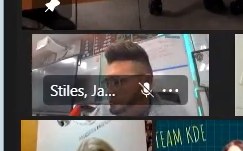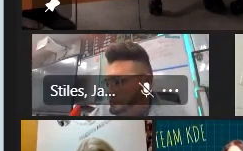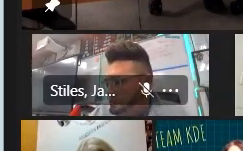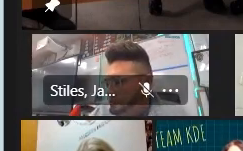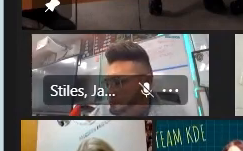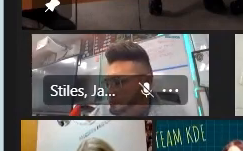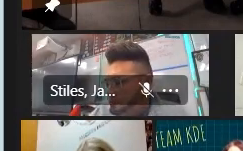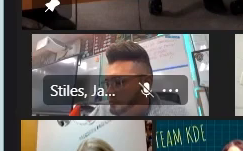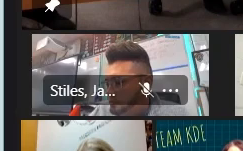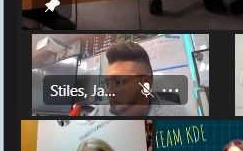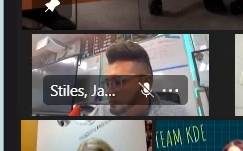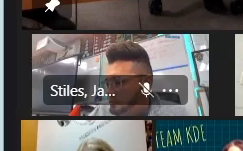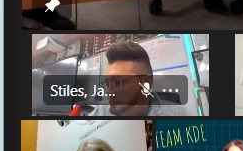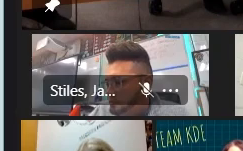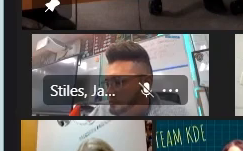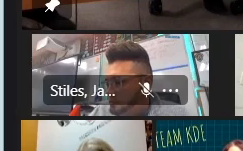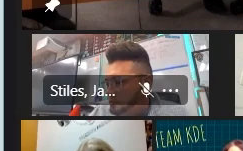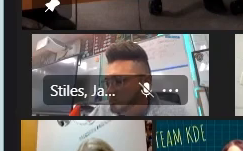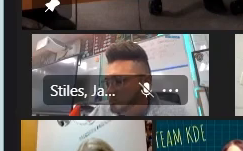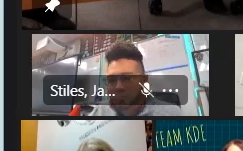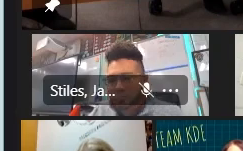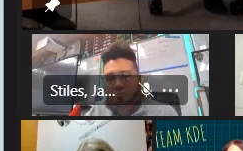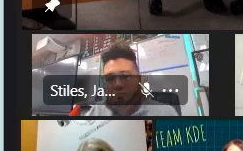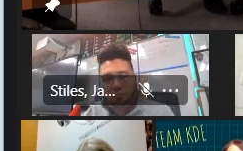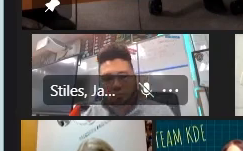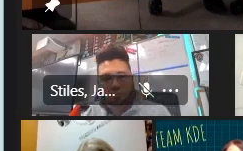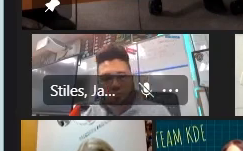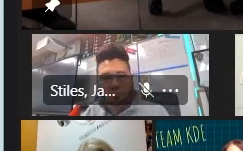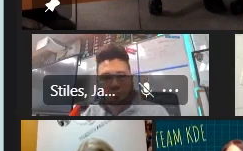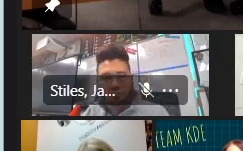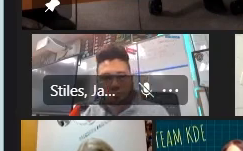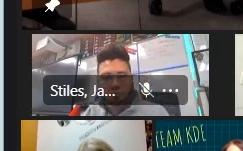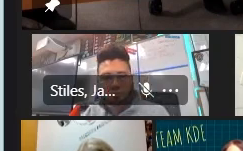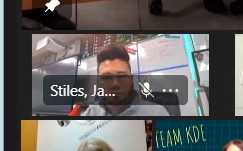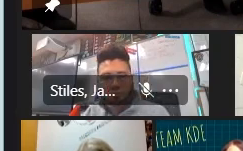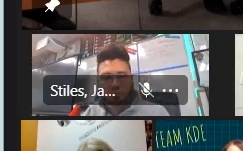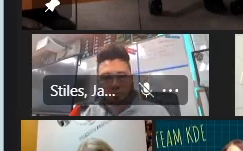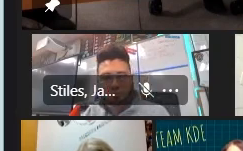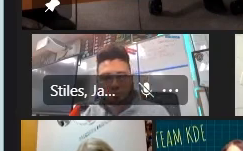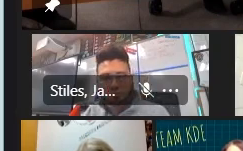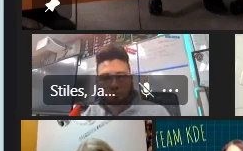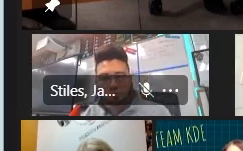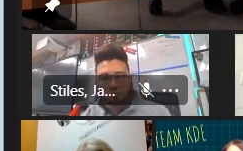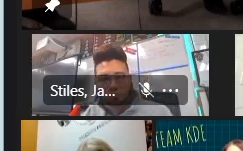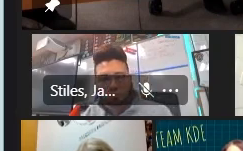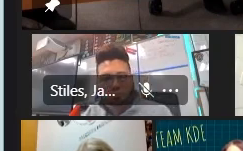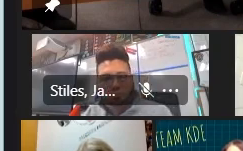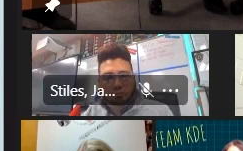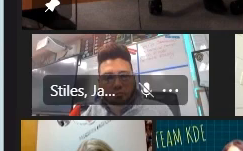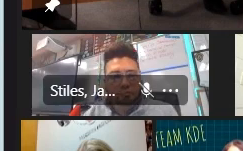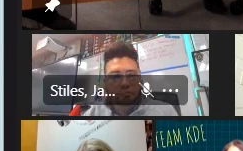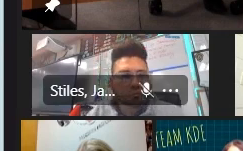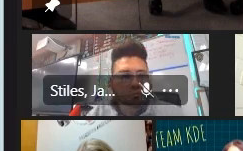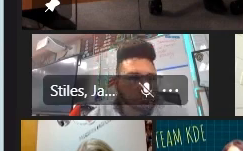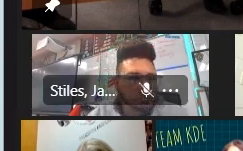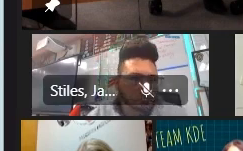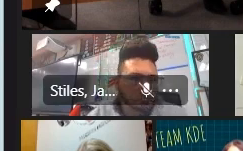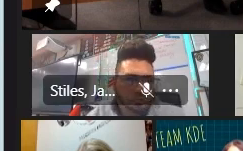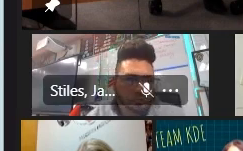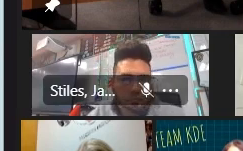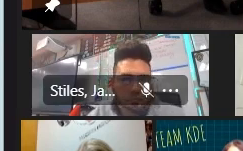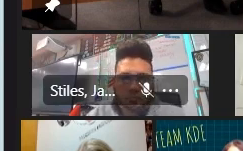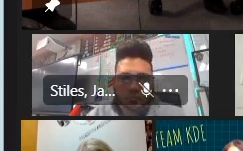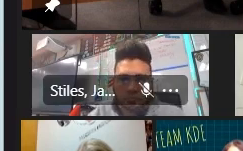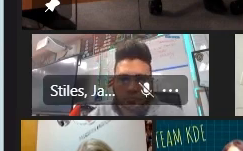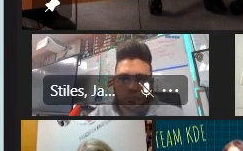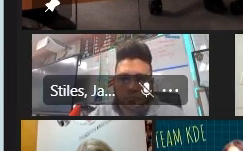at the accountability populations, what students fall in each group. So you're seeing that students with disabilities are very